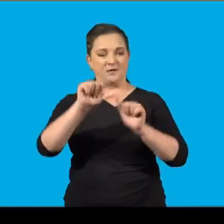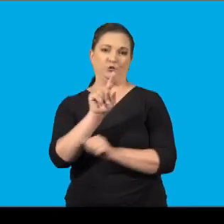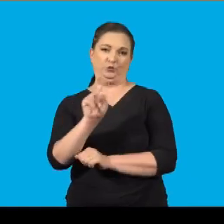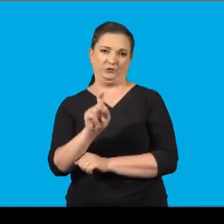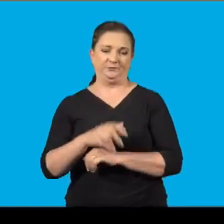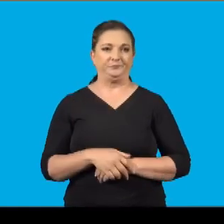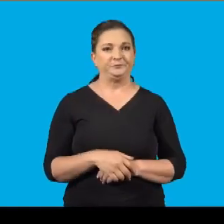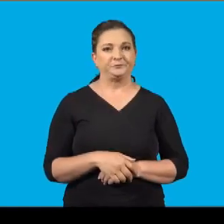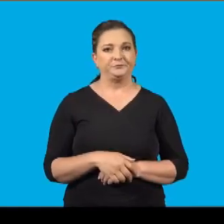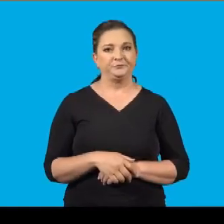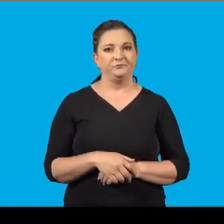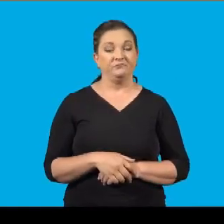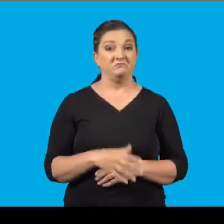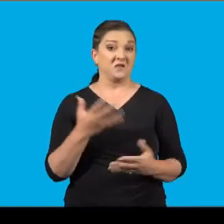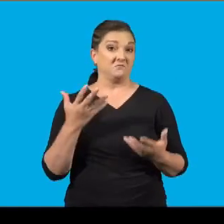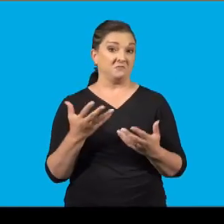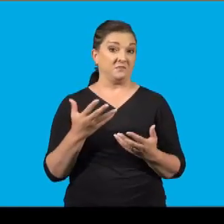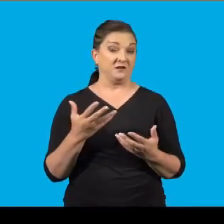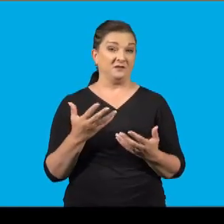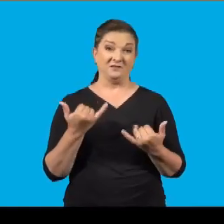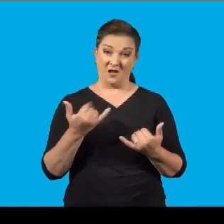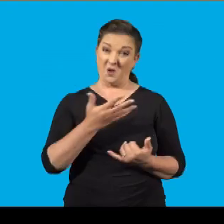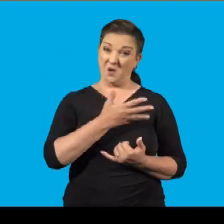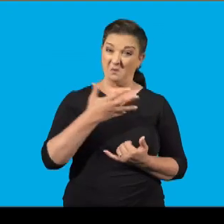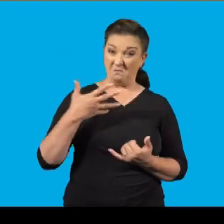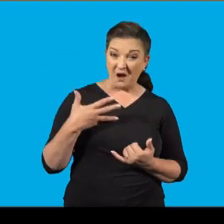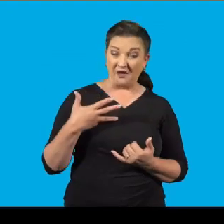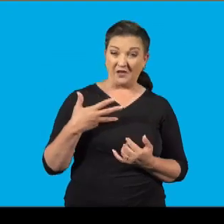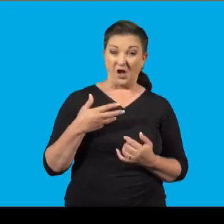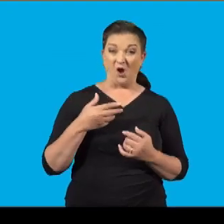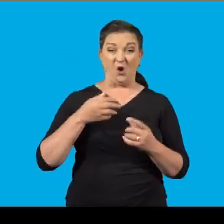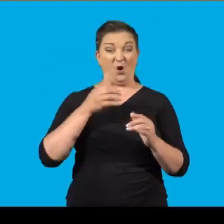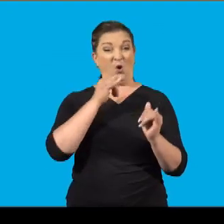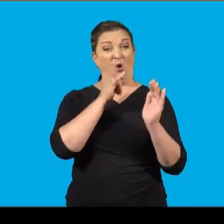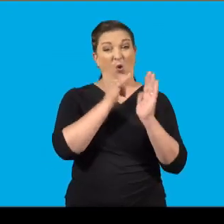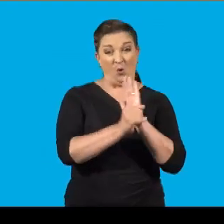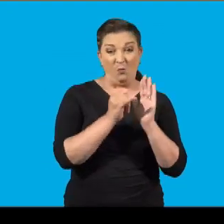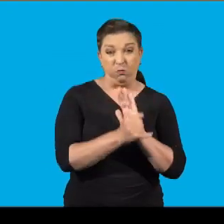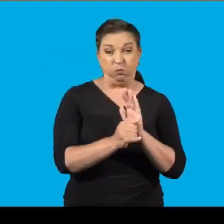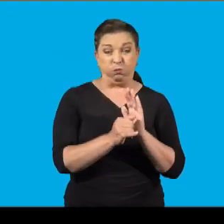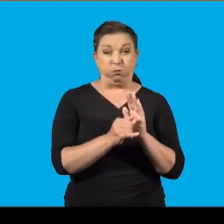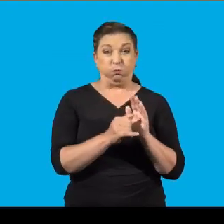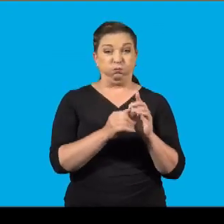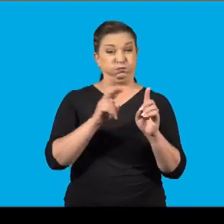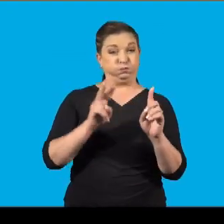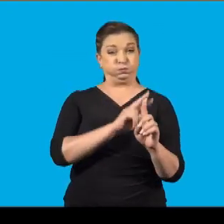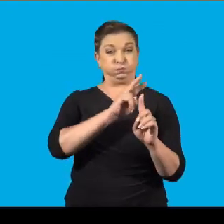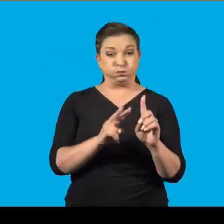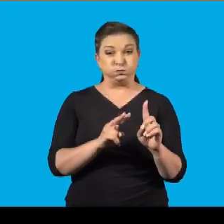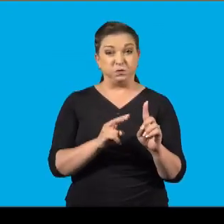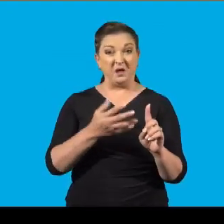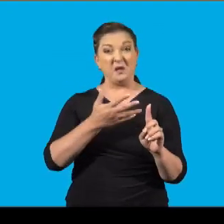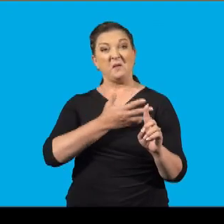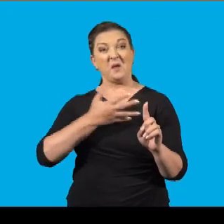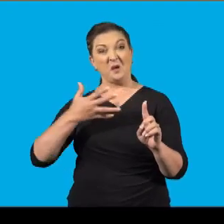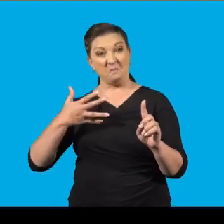question. So if your mother was tortured, father was murdered, and children abducted, would you be